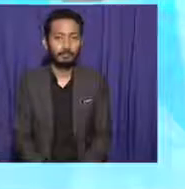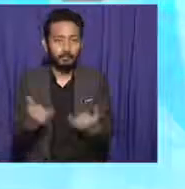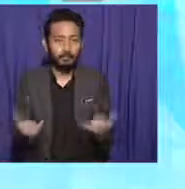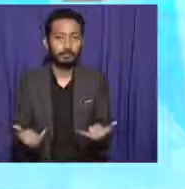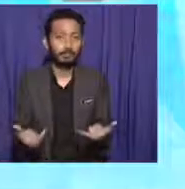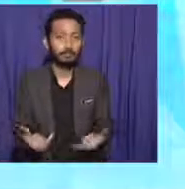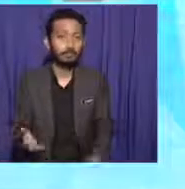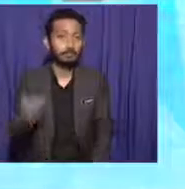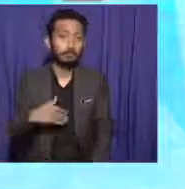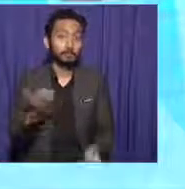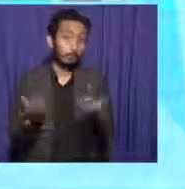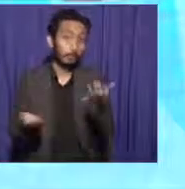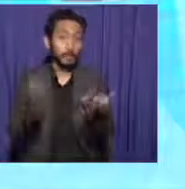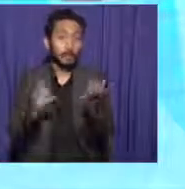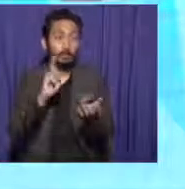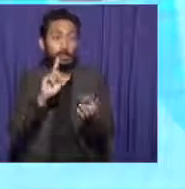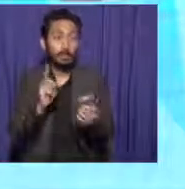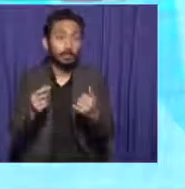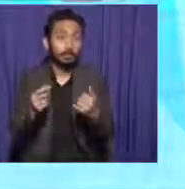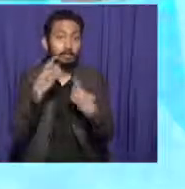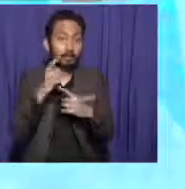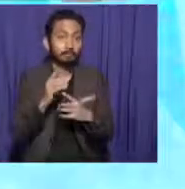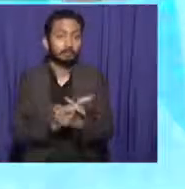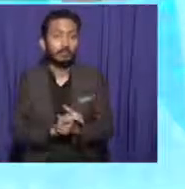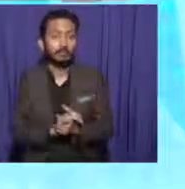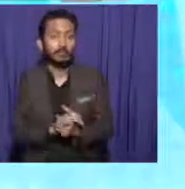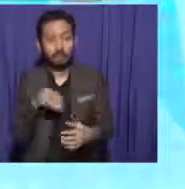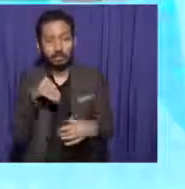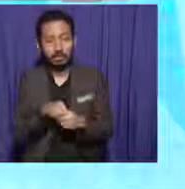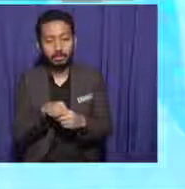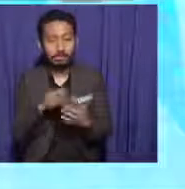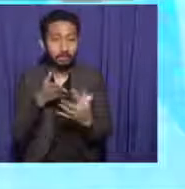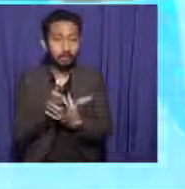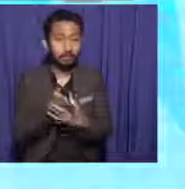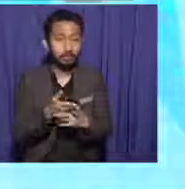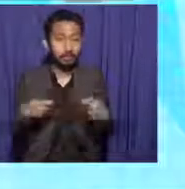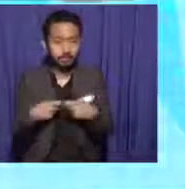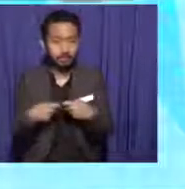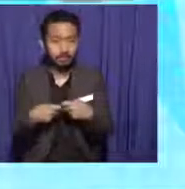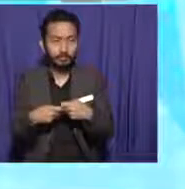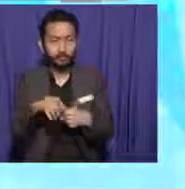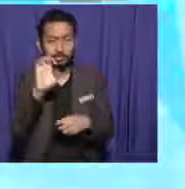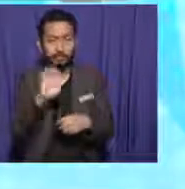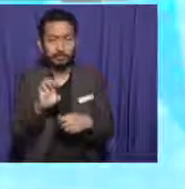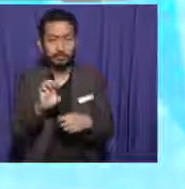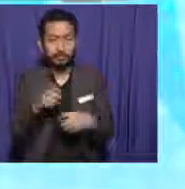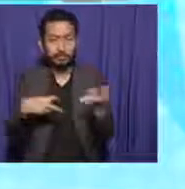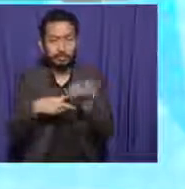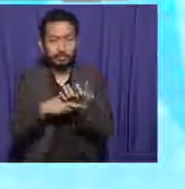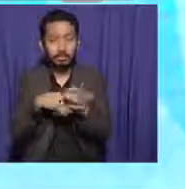Now, let's compare our answers. In direct current, the electric charge only flows in one